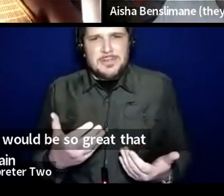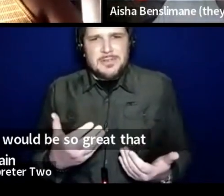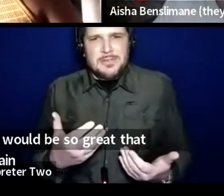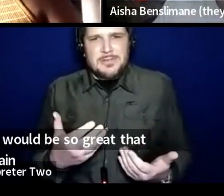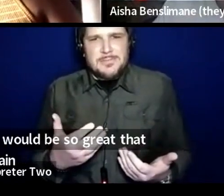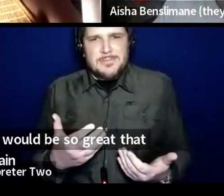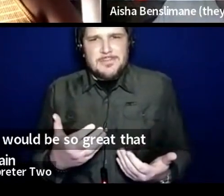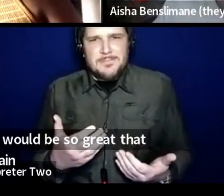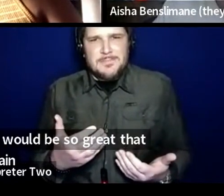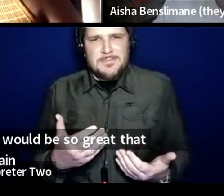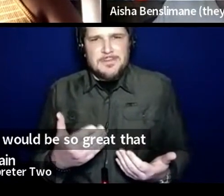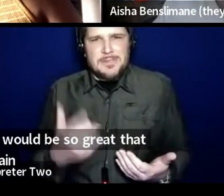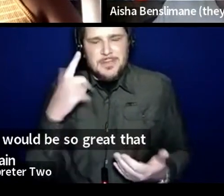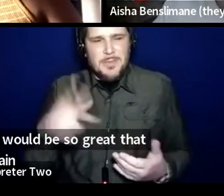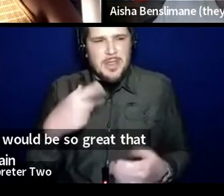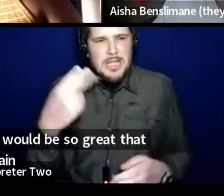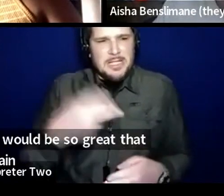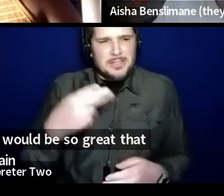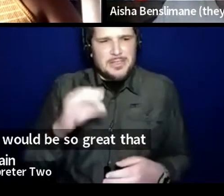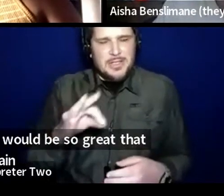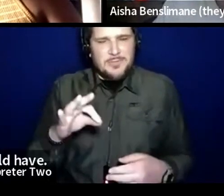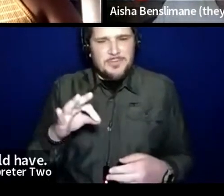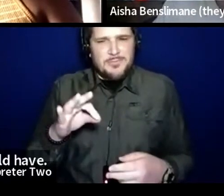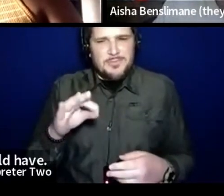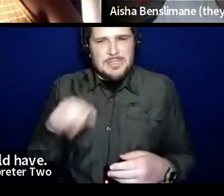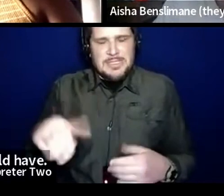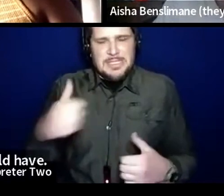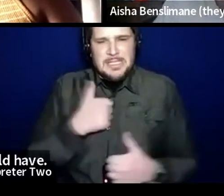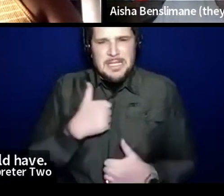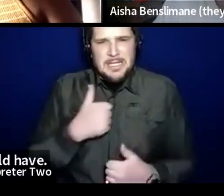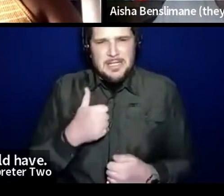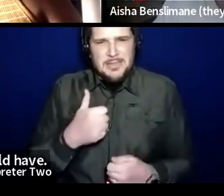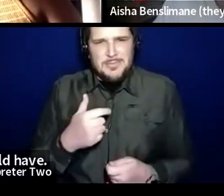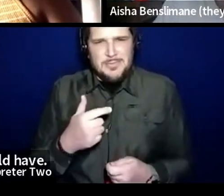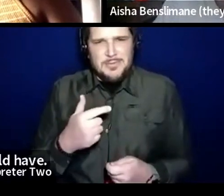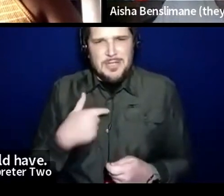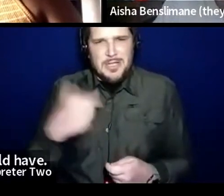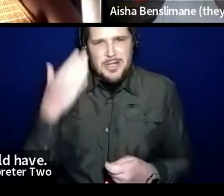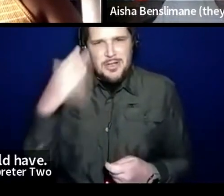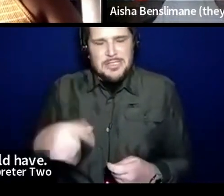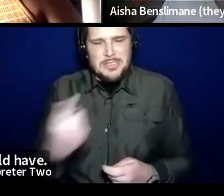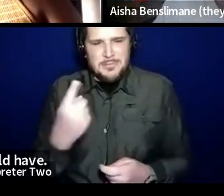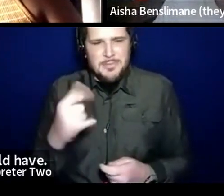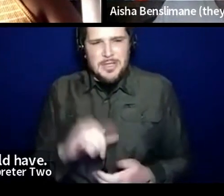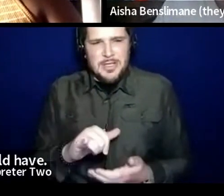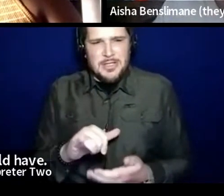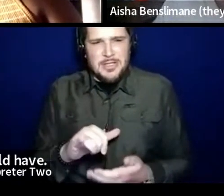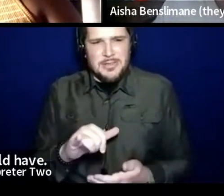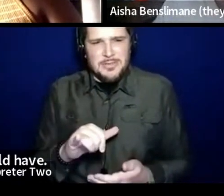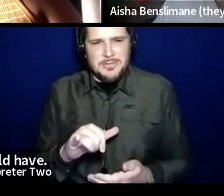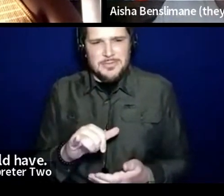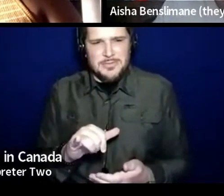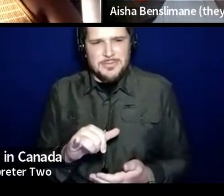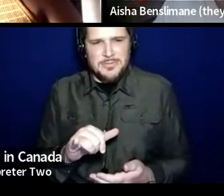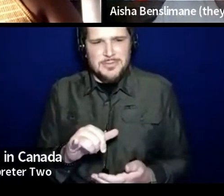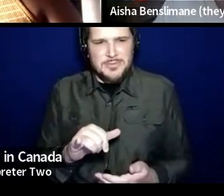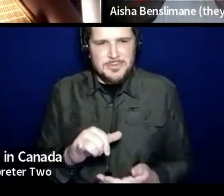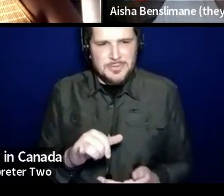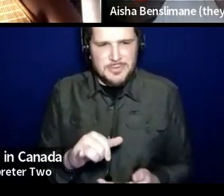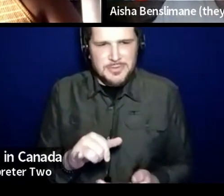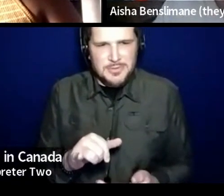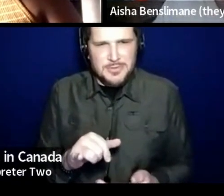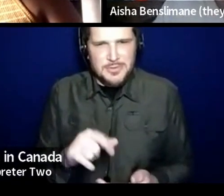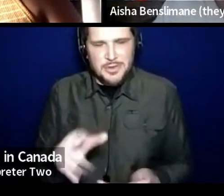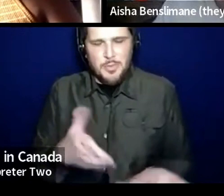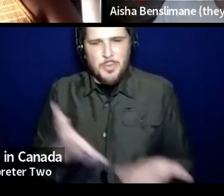and thinking about the histories in Canada of I know this is something that Megan, you brought